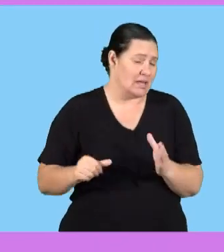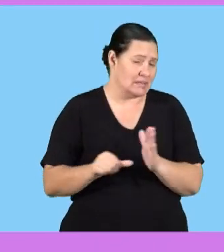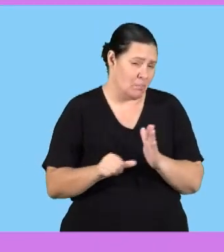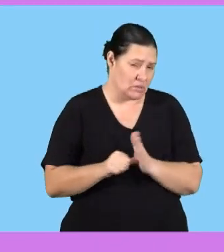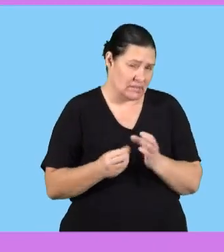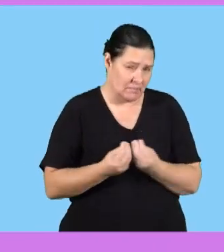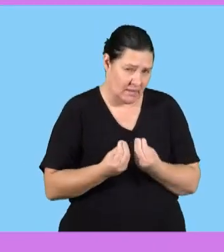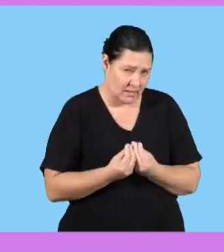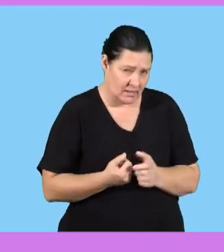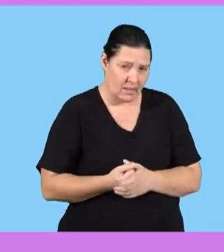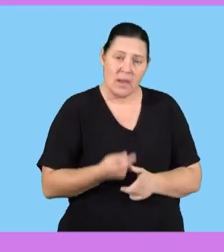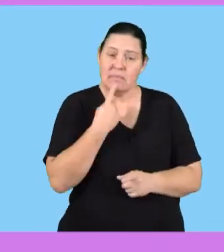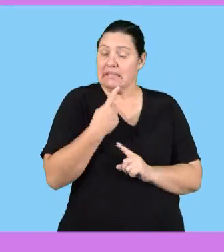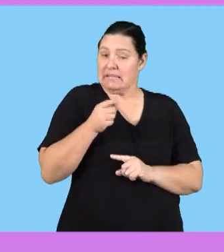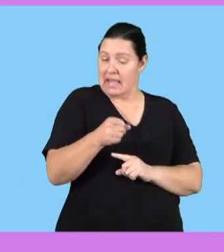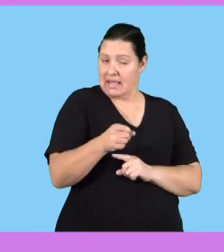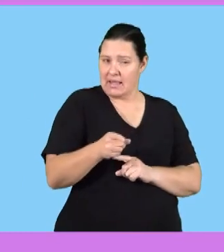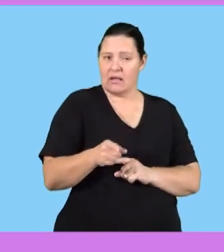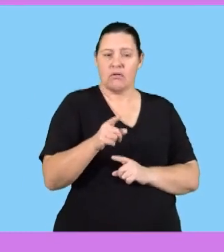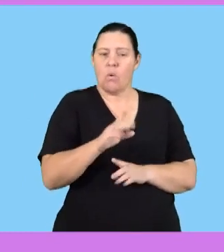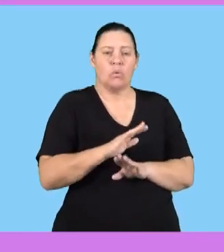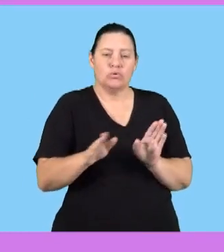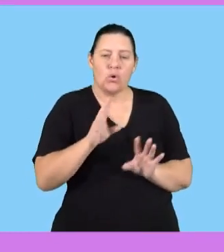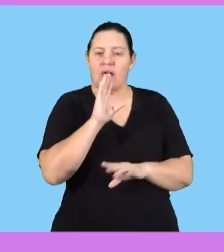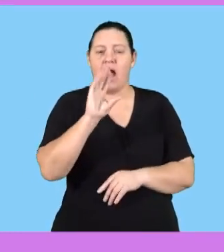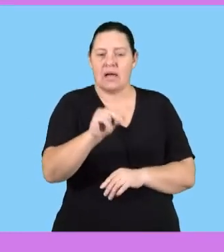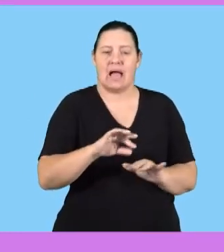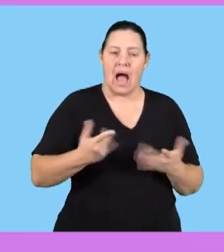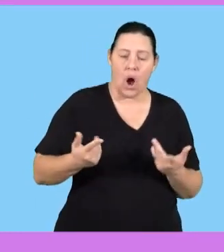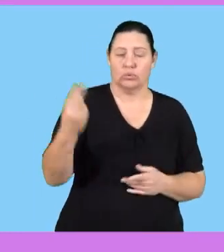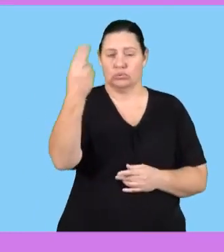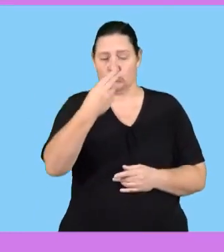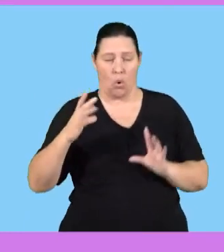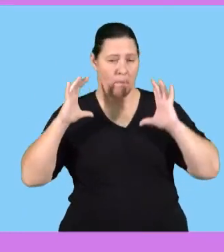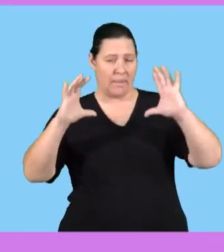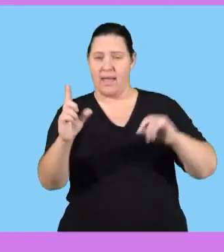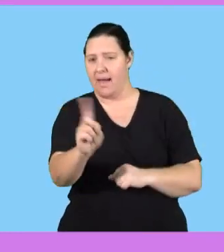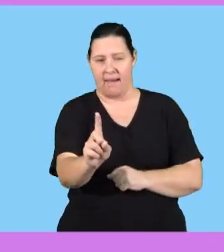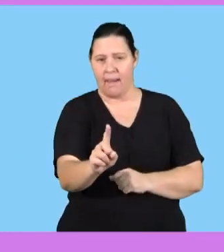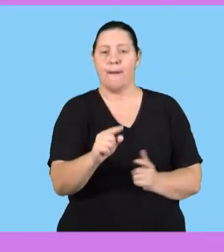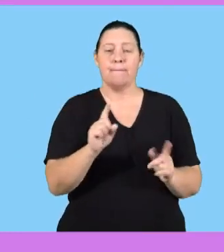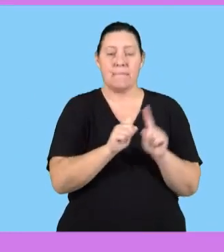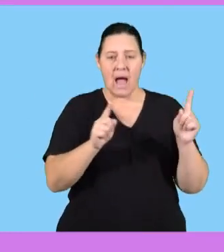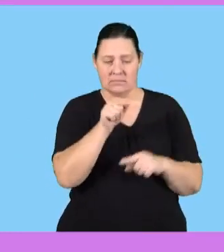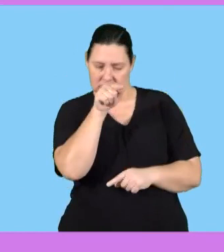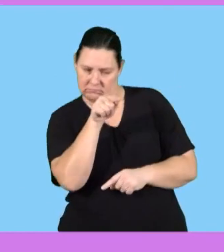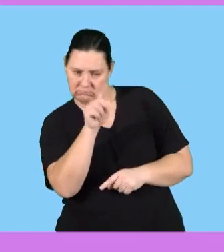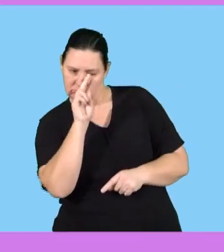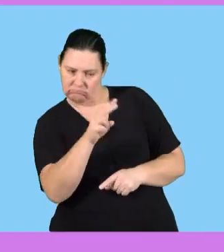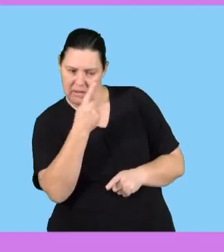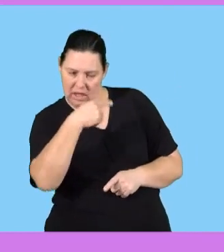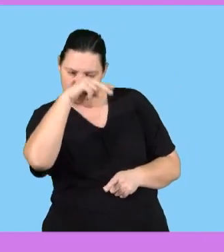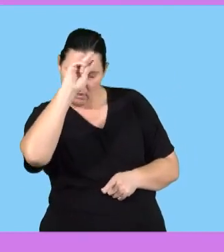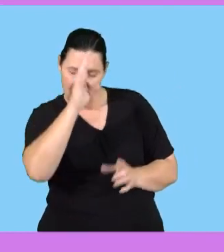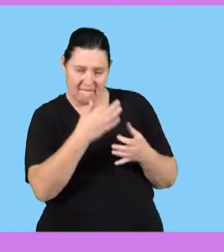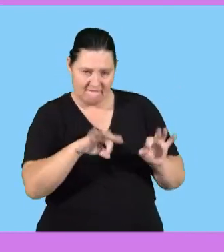important with you, right? So I indicated here that you will not be asked to draw pie charts, but you must be able to